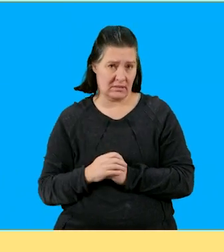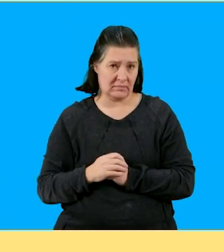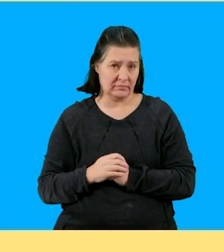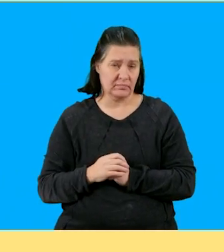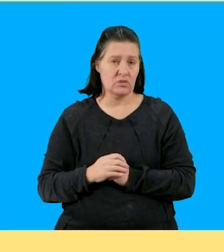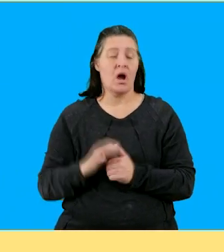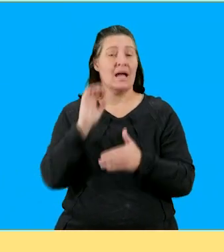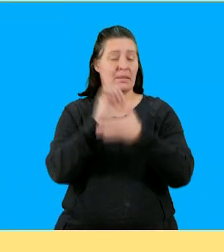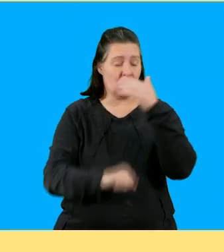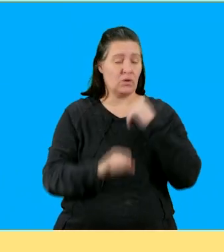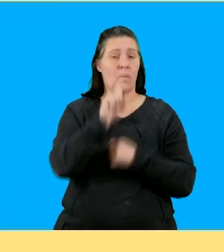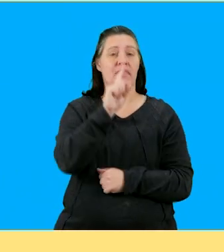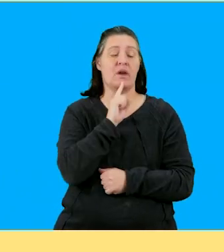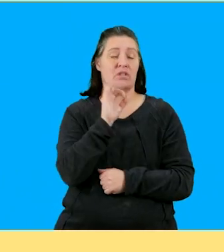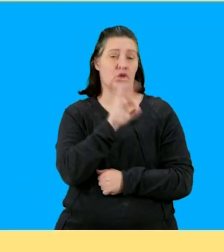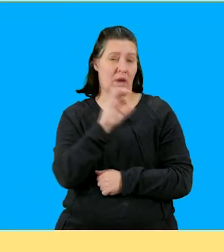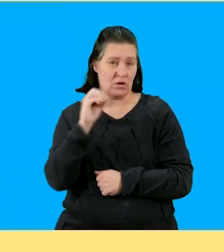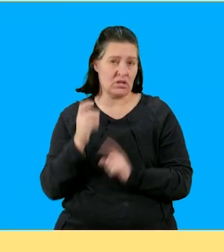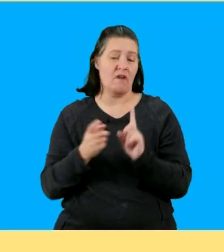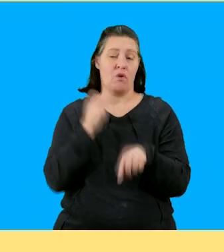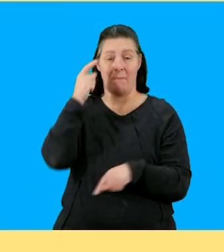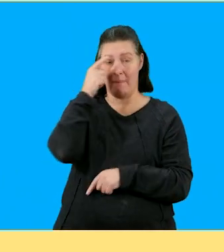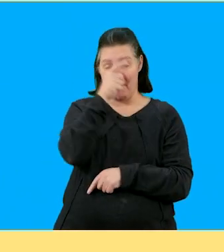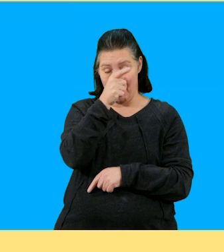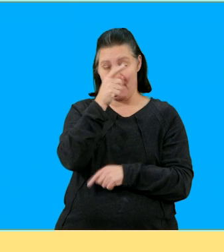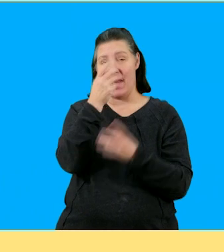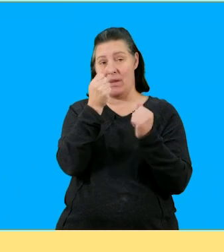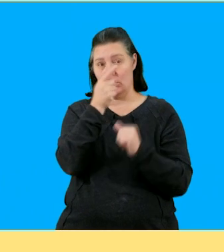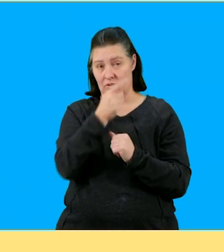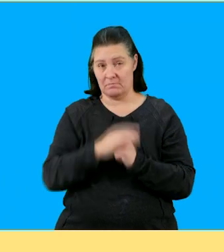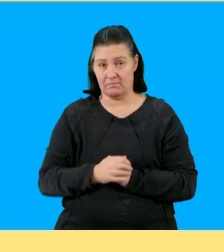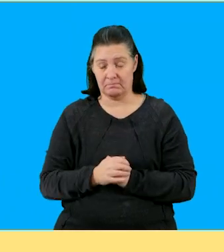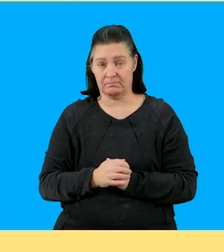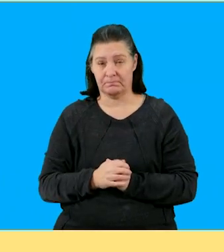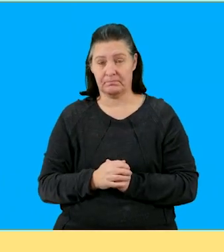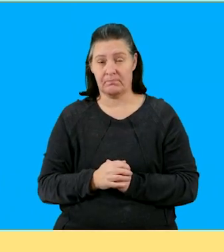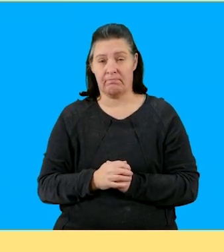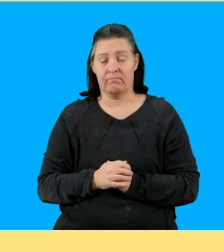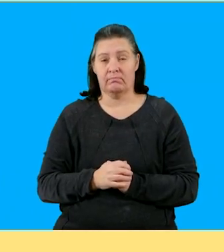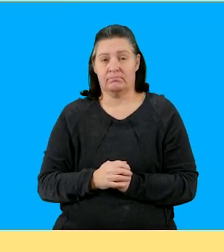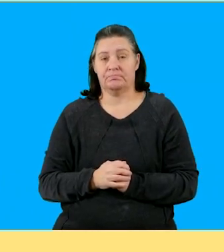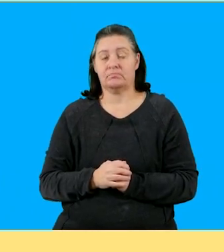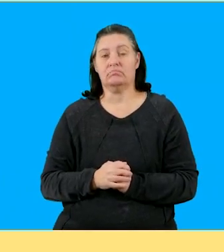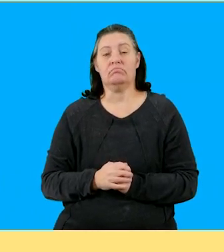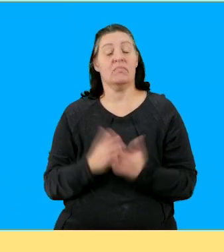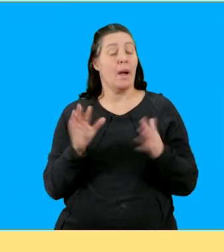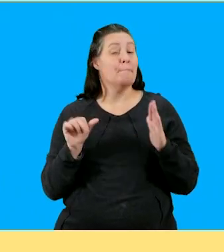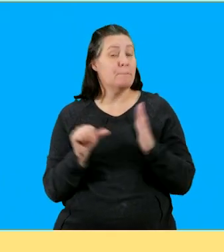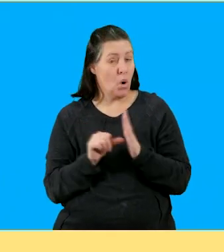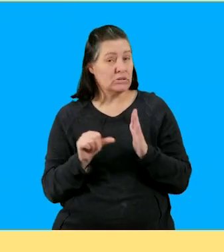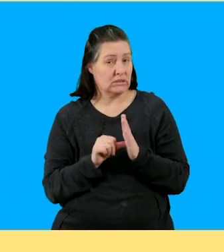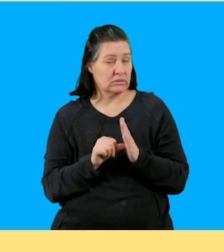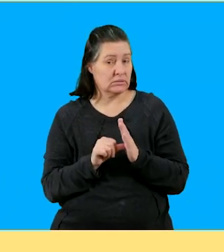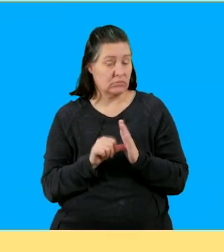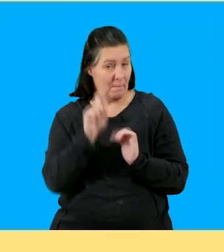I'm subtracting the 1,300 from that particular amount. All right. It is very important that you